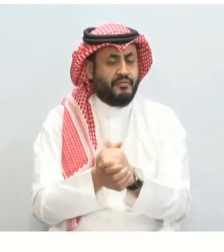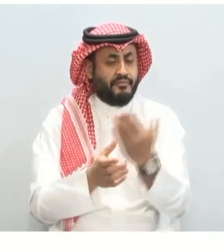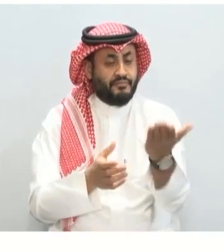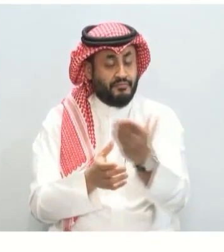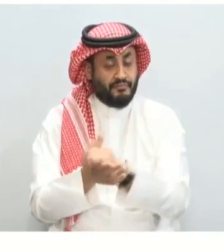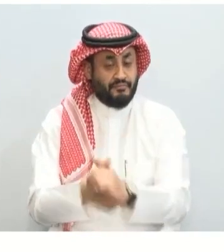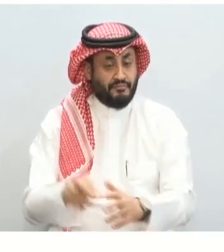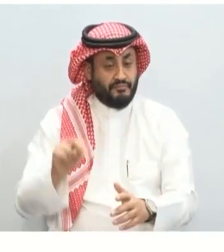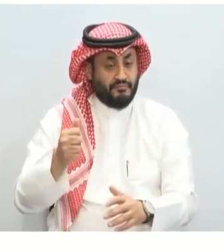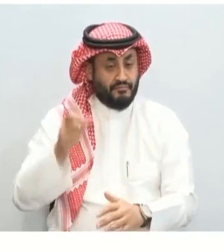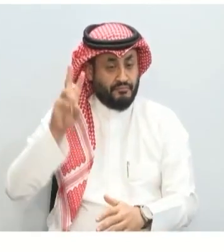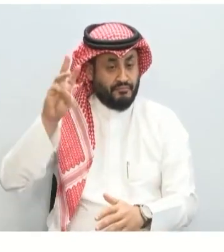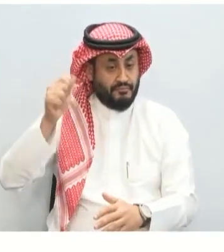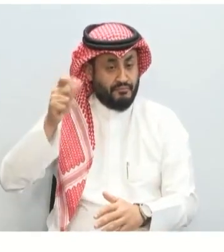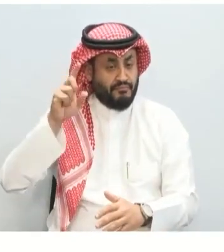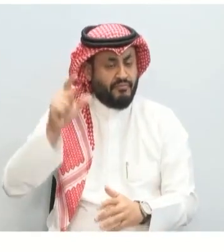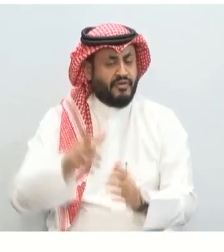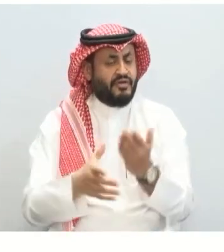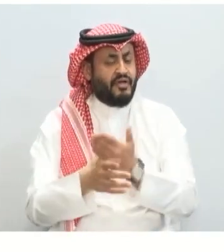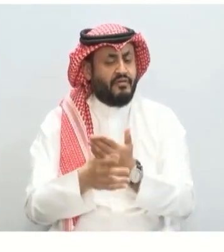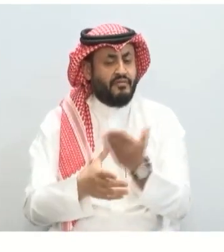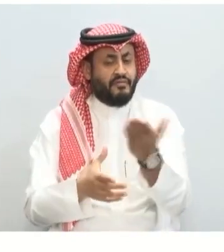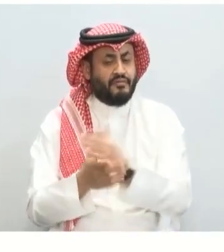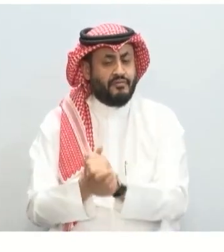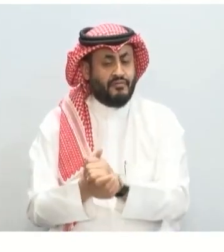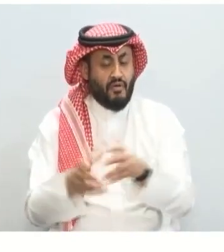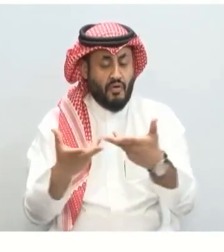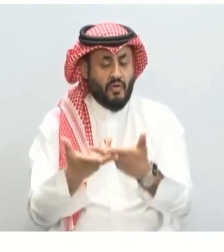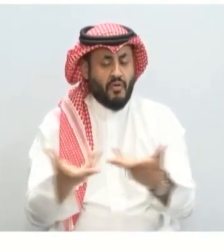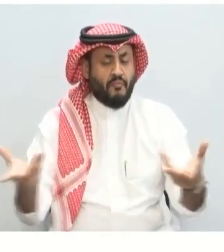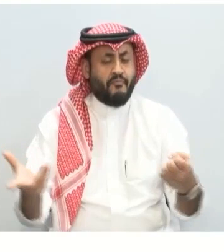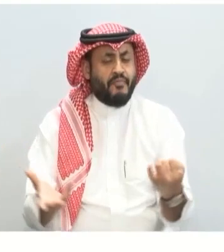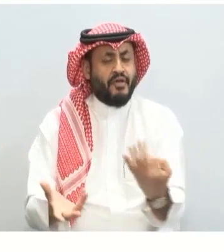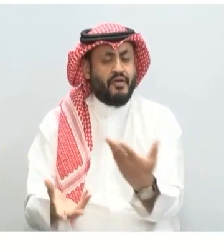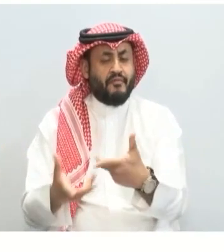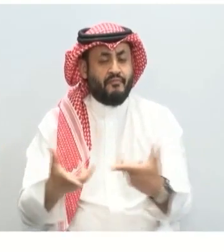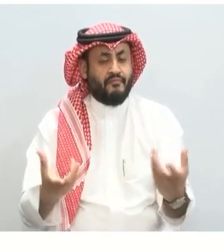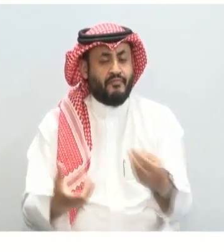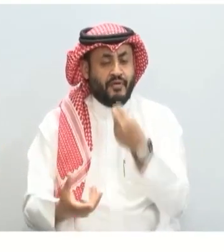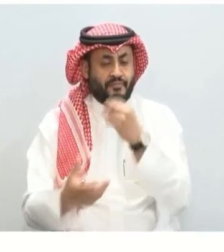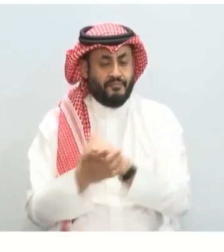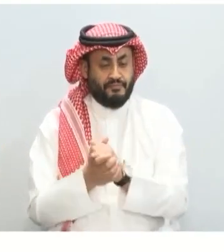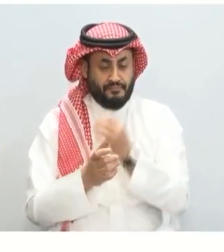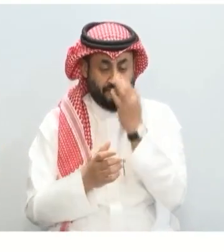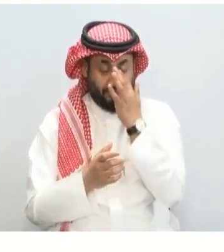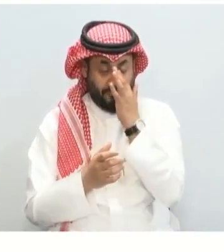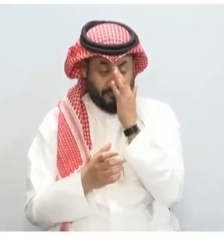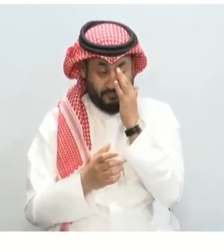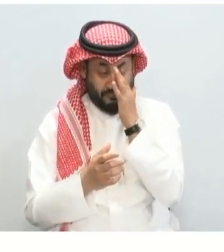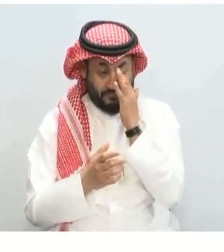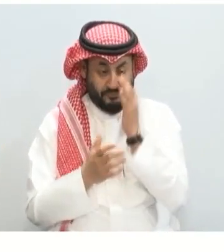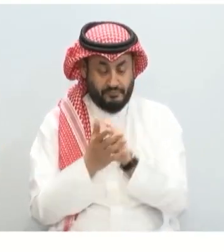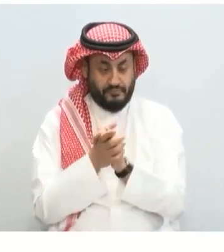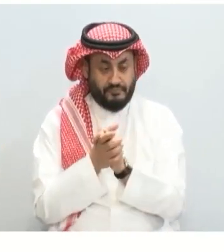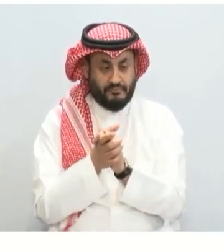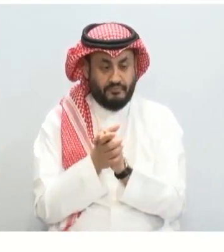Yes, Nawal says this, indicating that Fadwa has prepared a lot of food. Nawal says this,